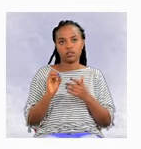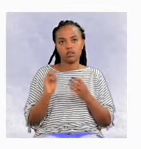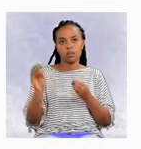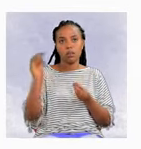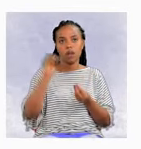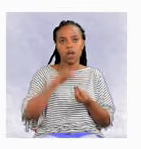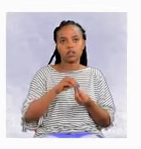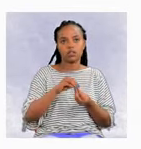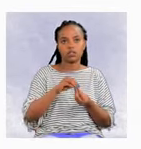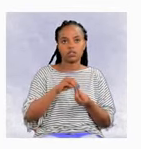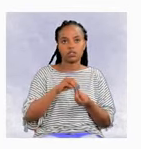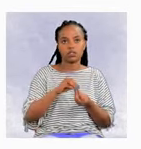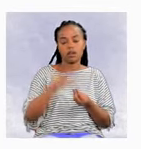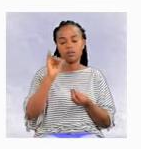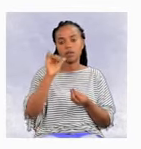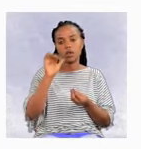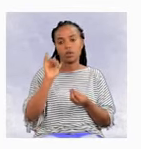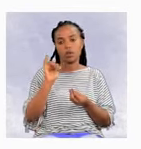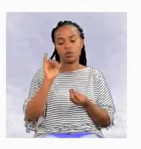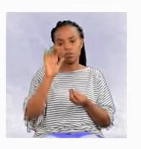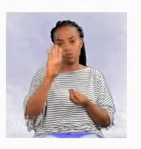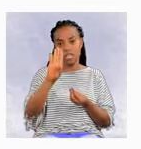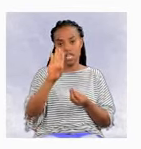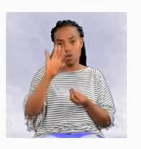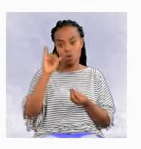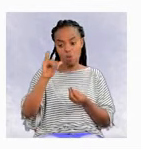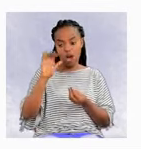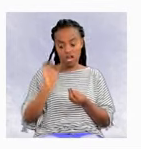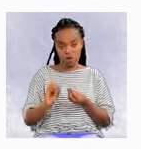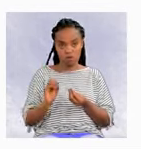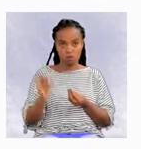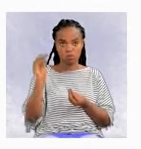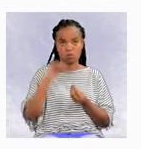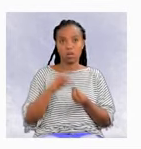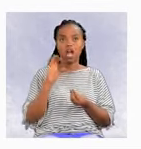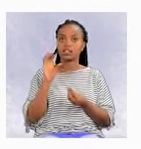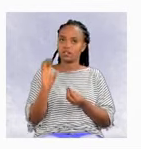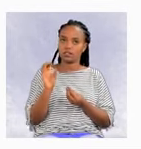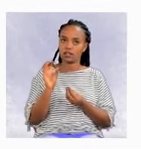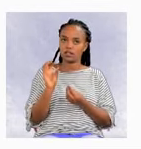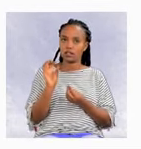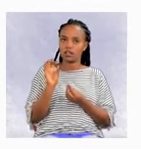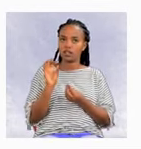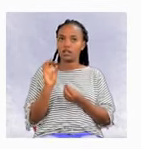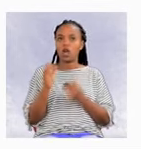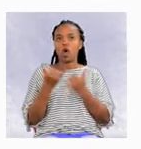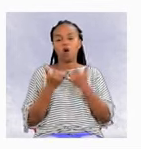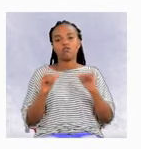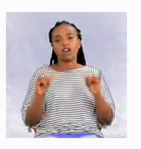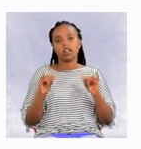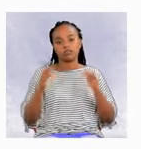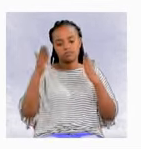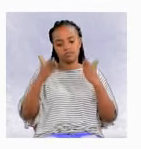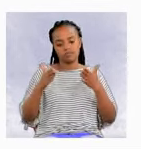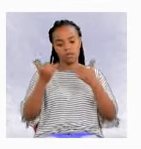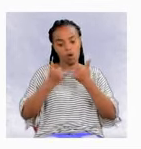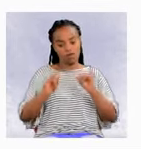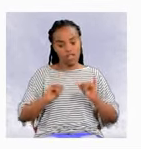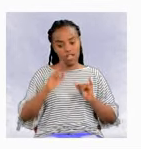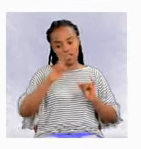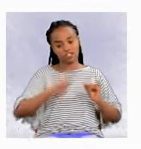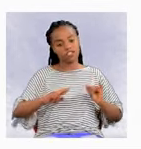plus by naught plus c over the square root